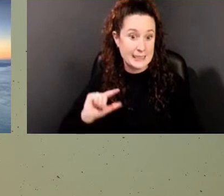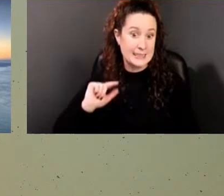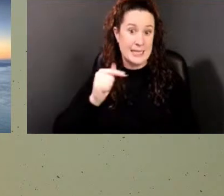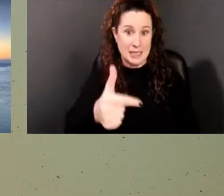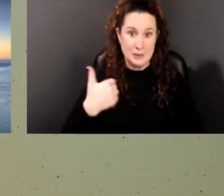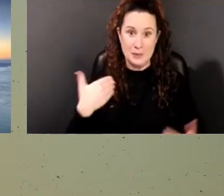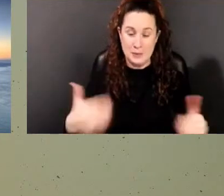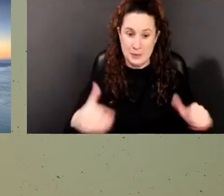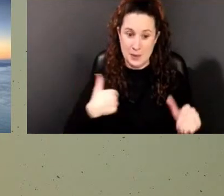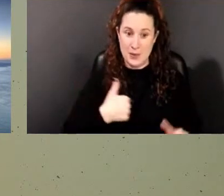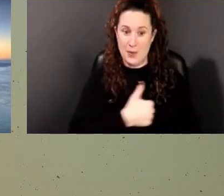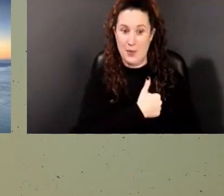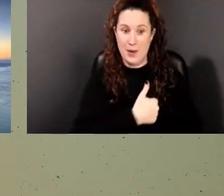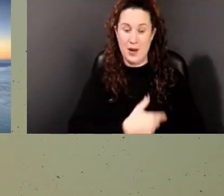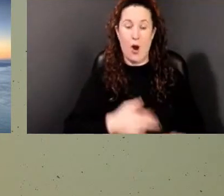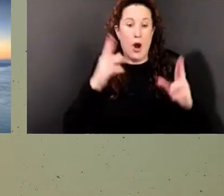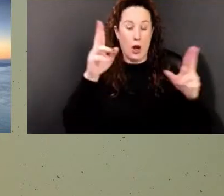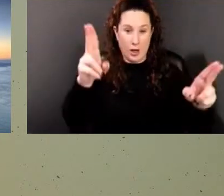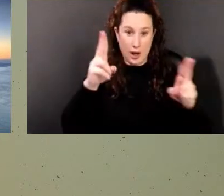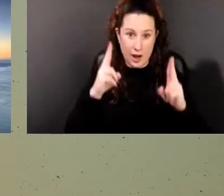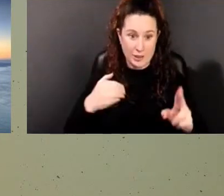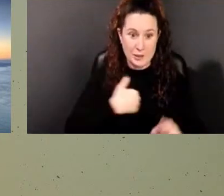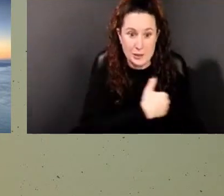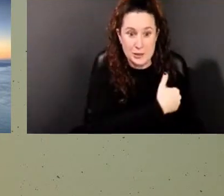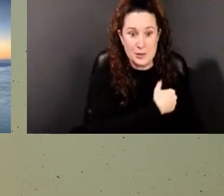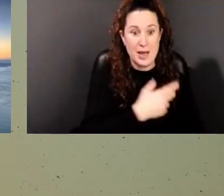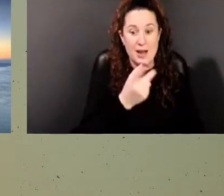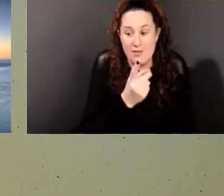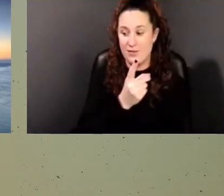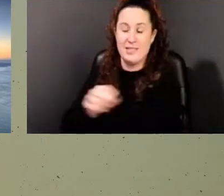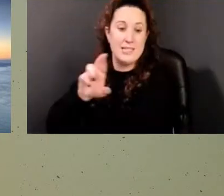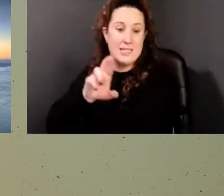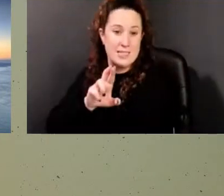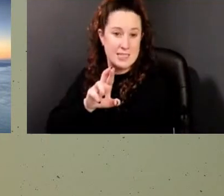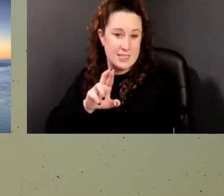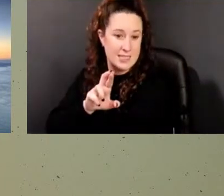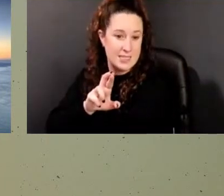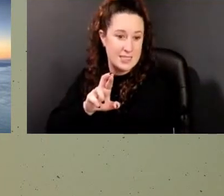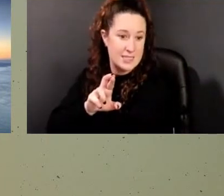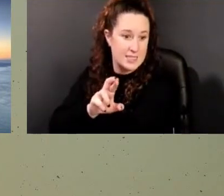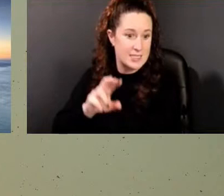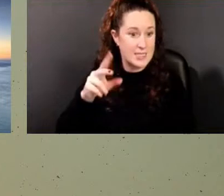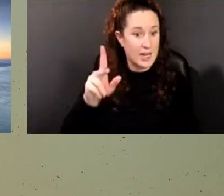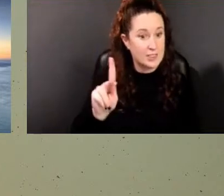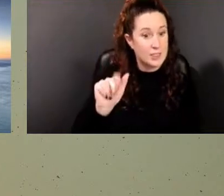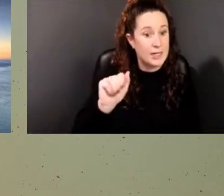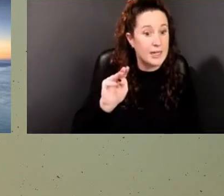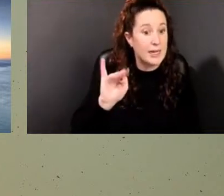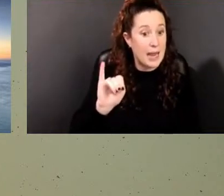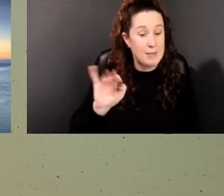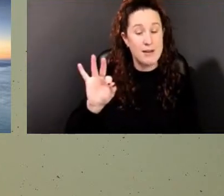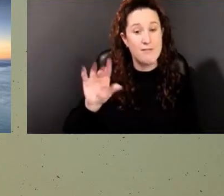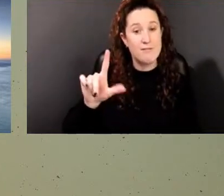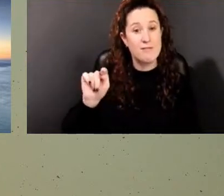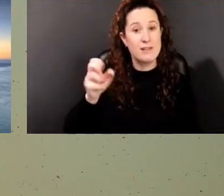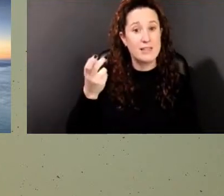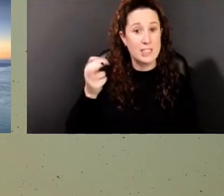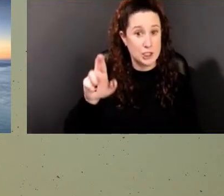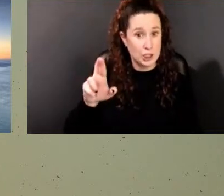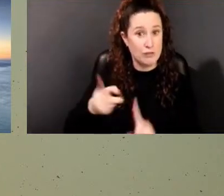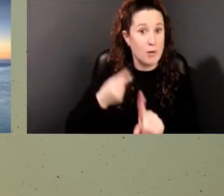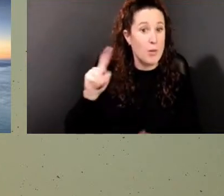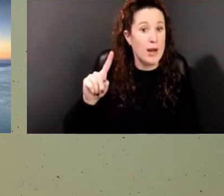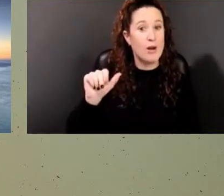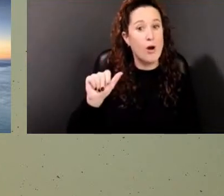have Dr. Connie Fletcher from Albright College. We appreciate her bringing her expertise to us